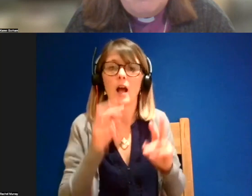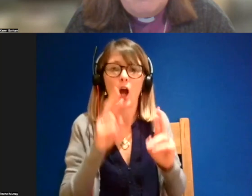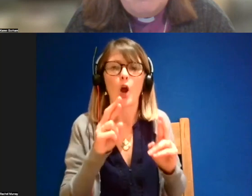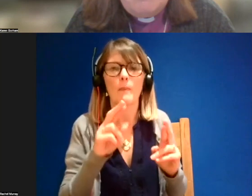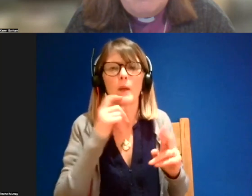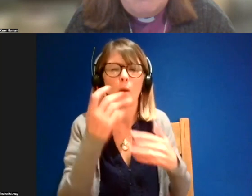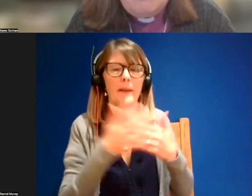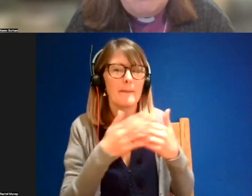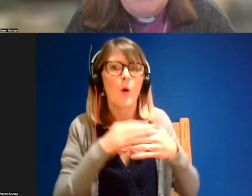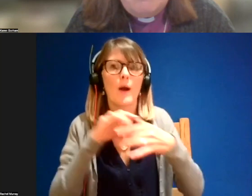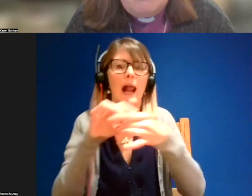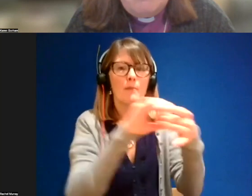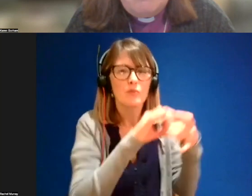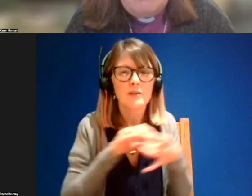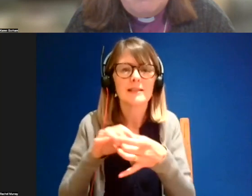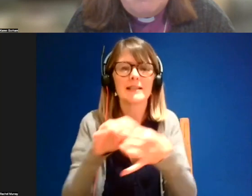that collaborative